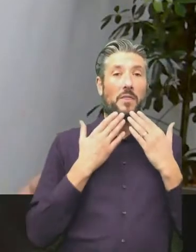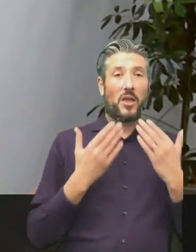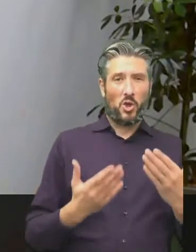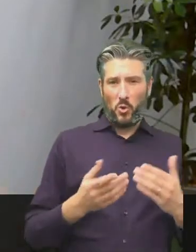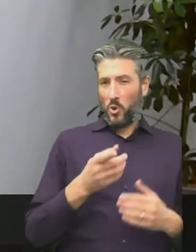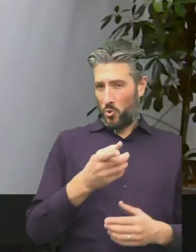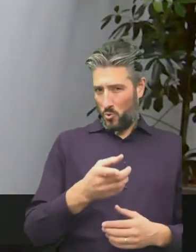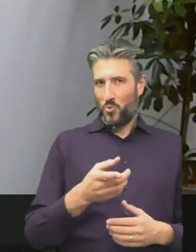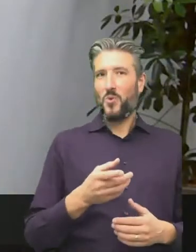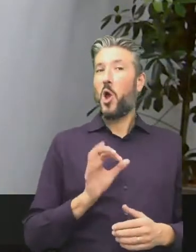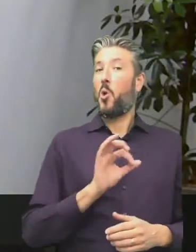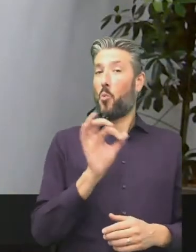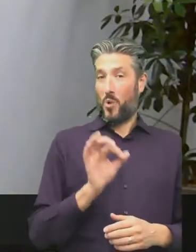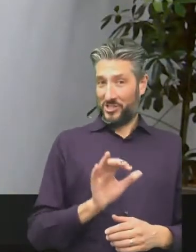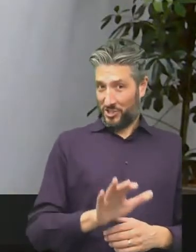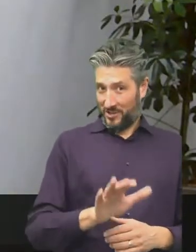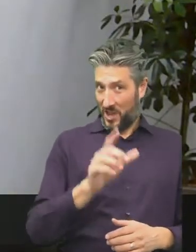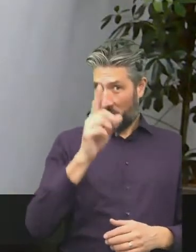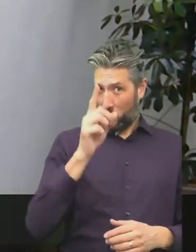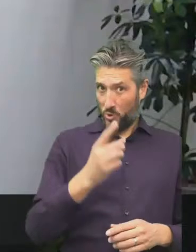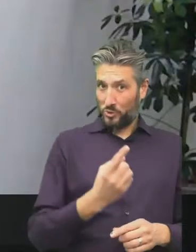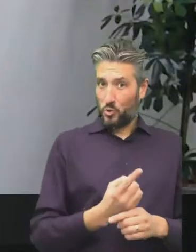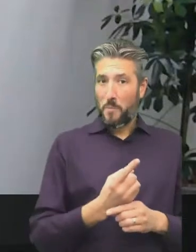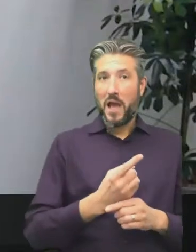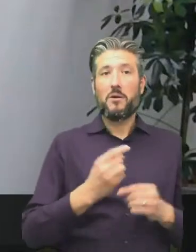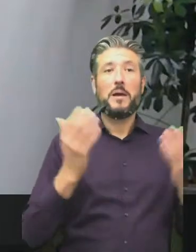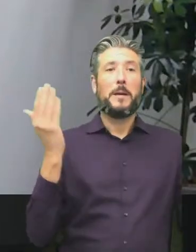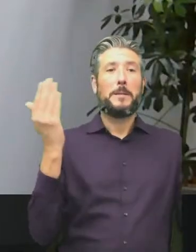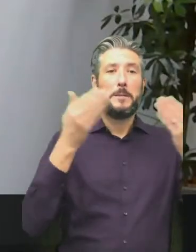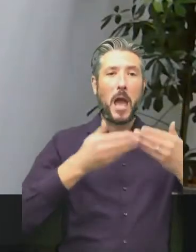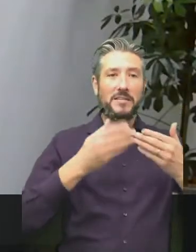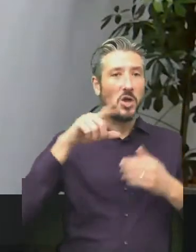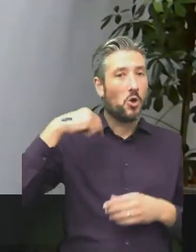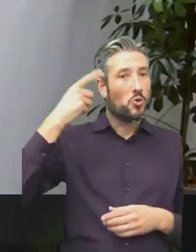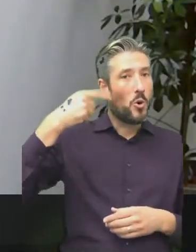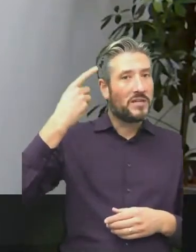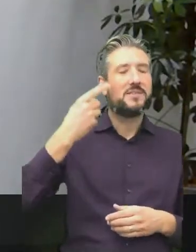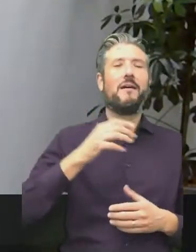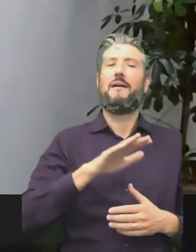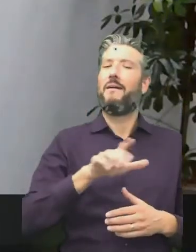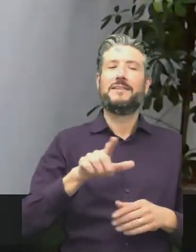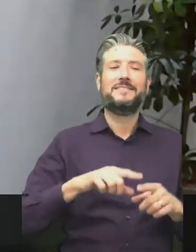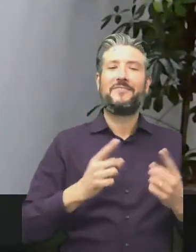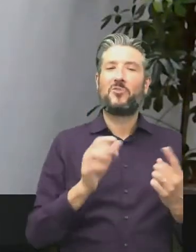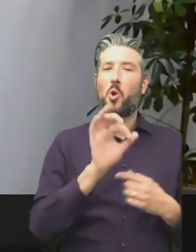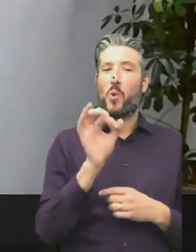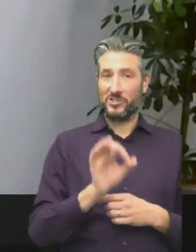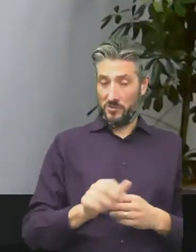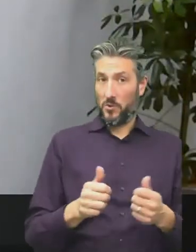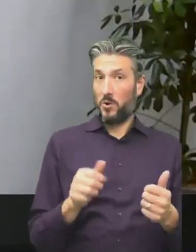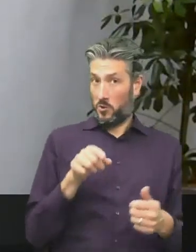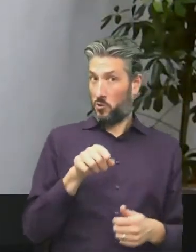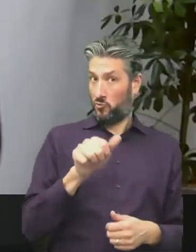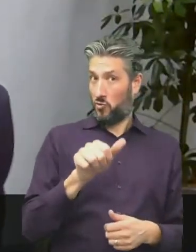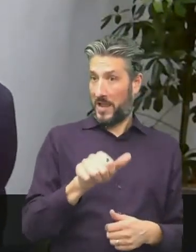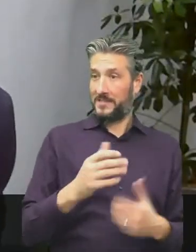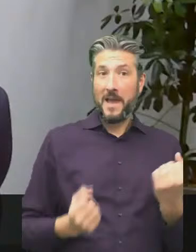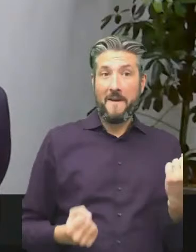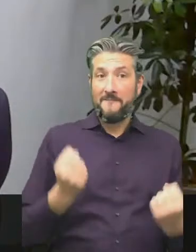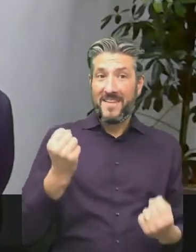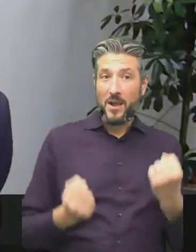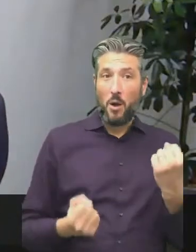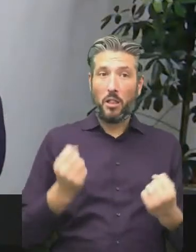particularly at night, but you raised a separate issue, which is really important. The noise from vehicles is a particular issue with, and I'm not